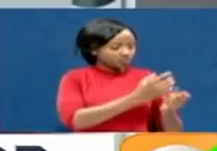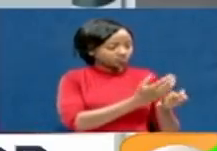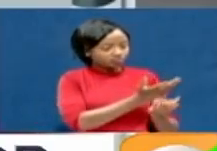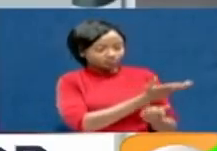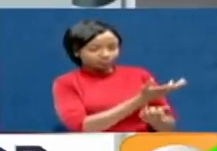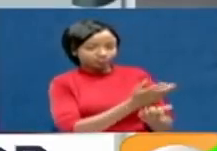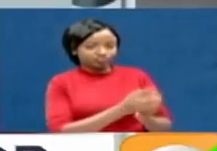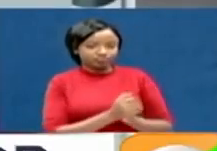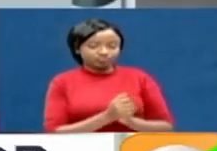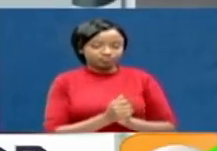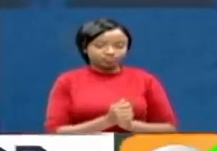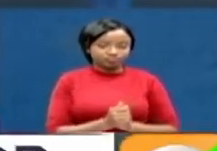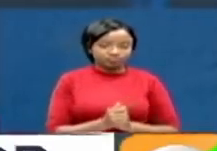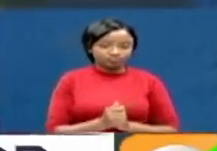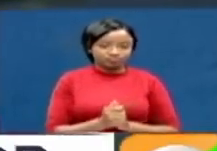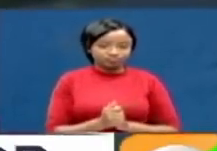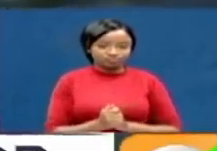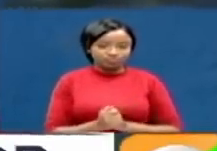This is the expiratory limb.